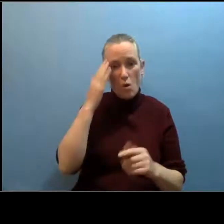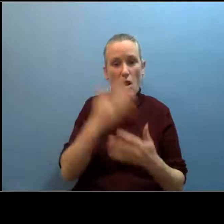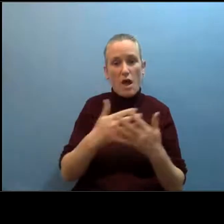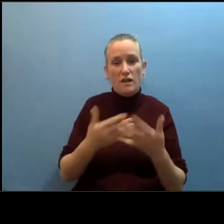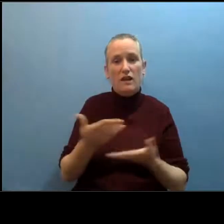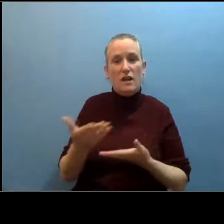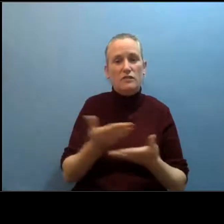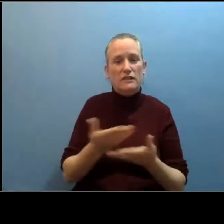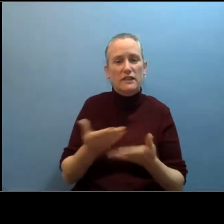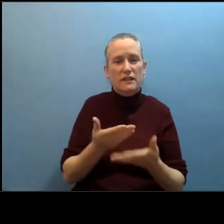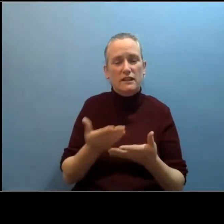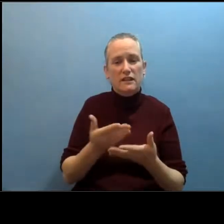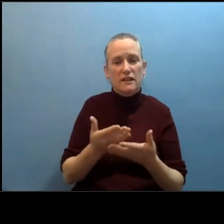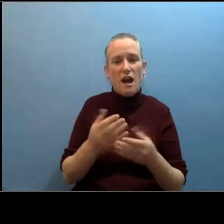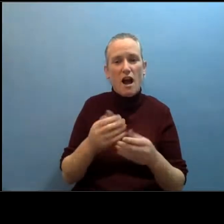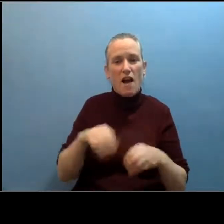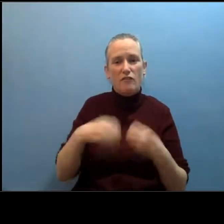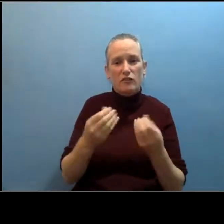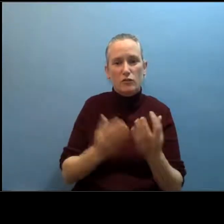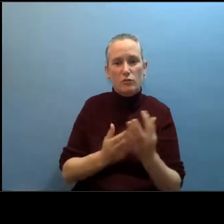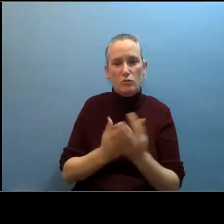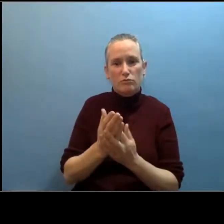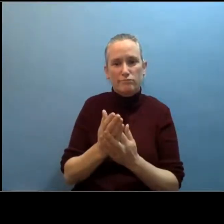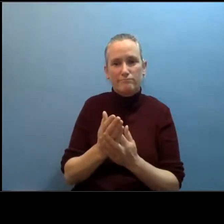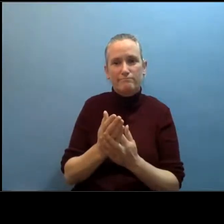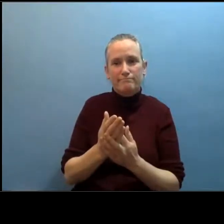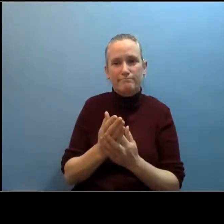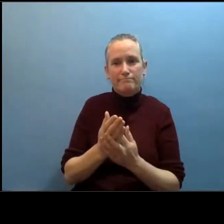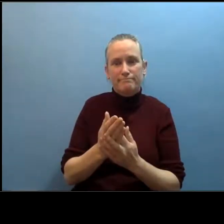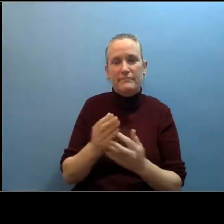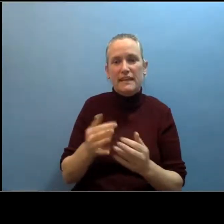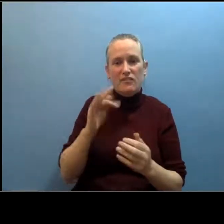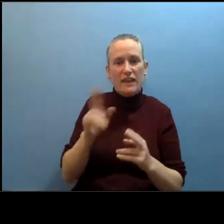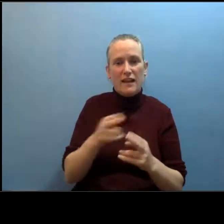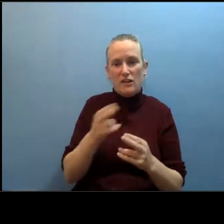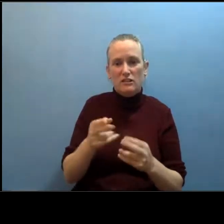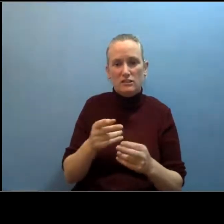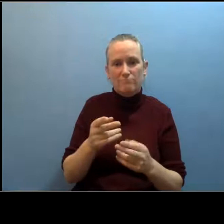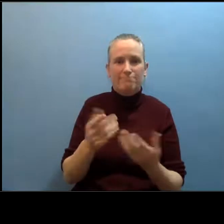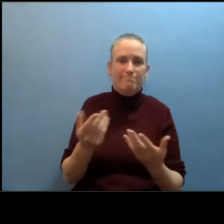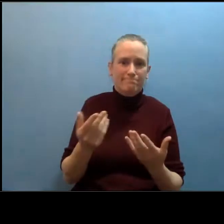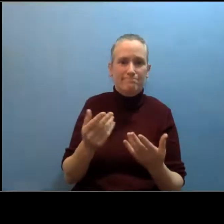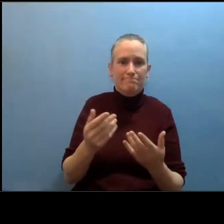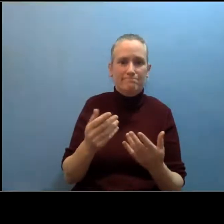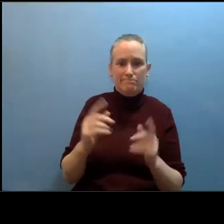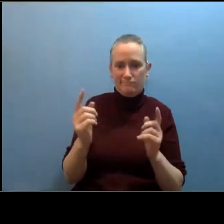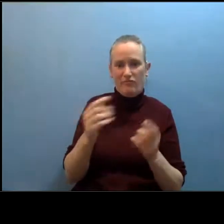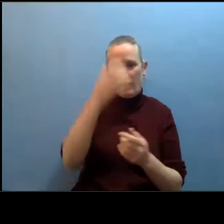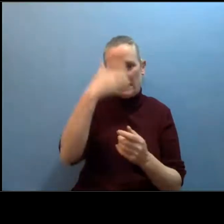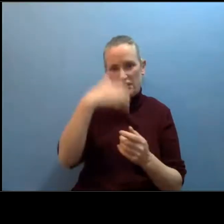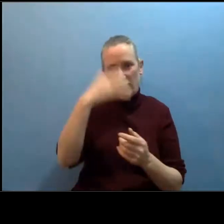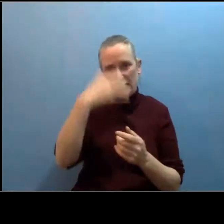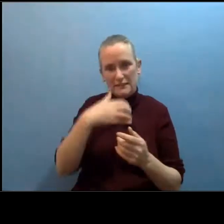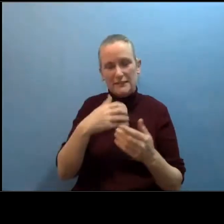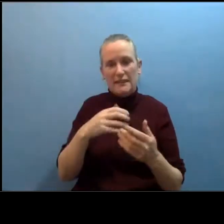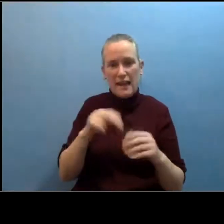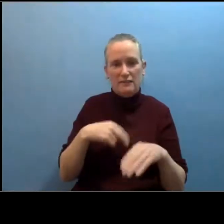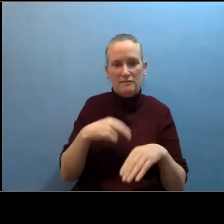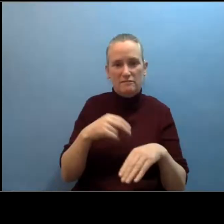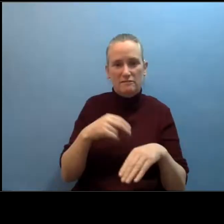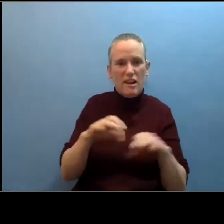support via telehealth if they can't see people in person. So fingers crossed that you will still be able to have that